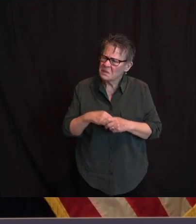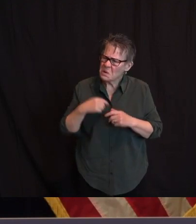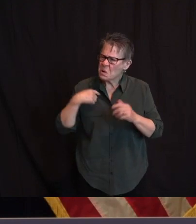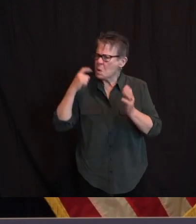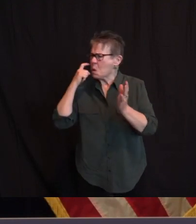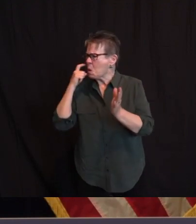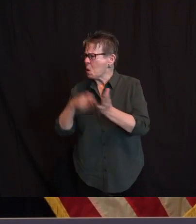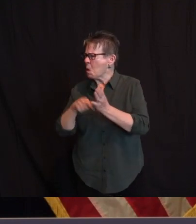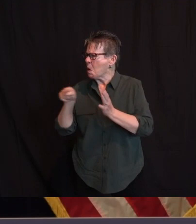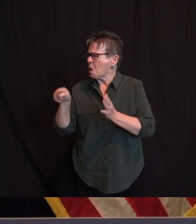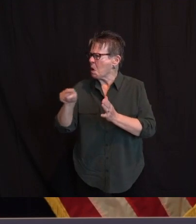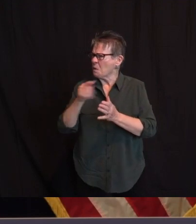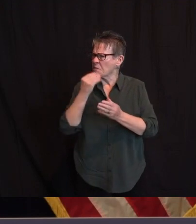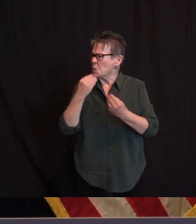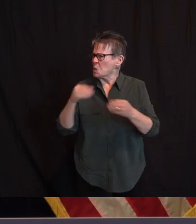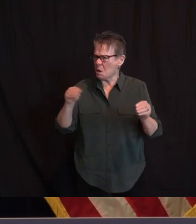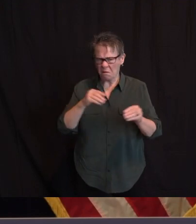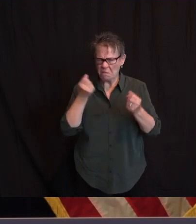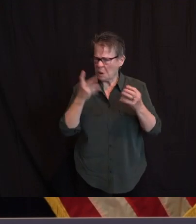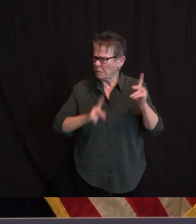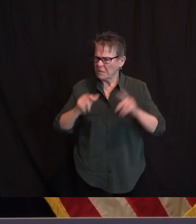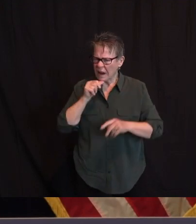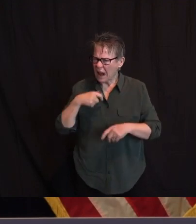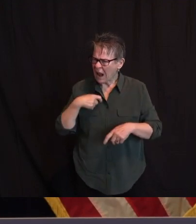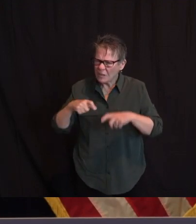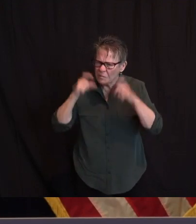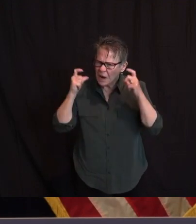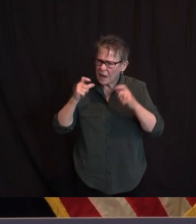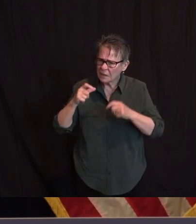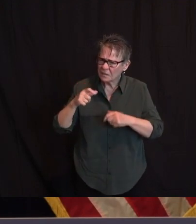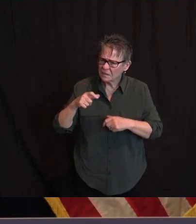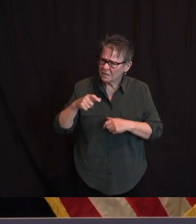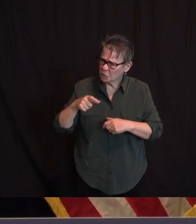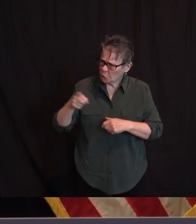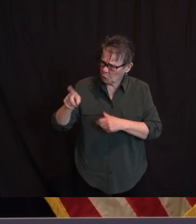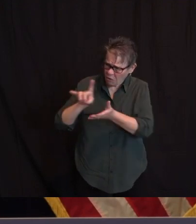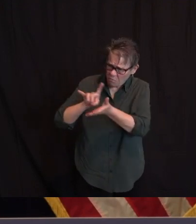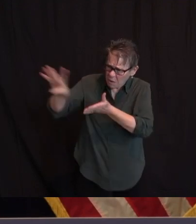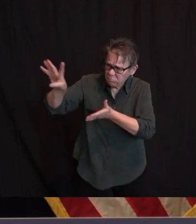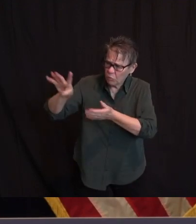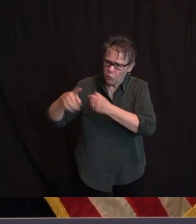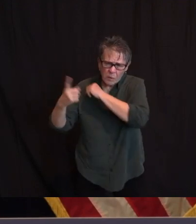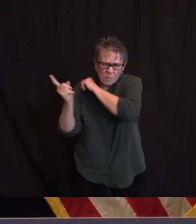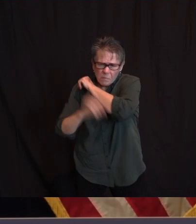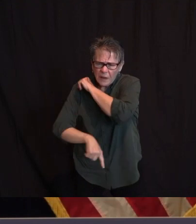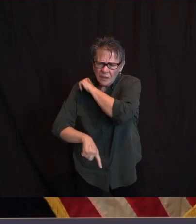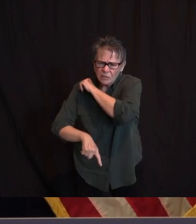Will they face another punishment? Will they be added to the jackass knucklehead list?